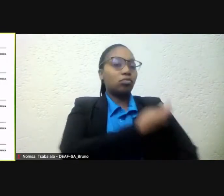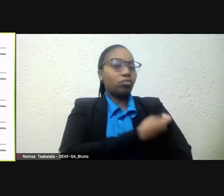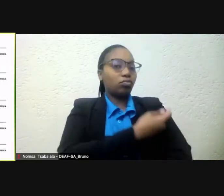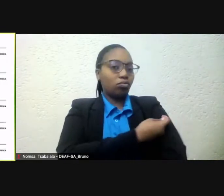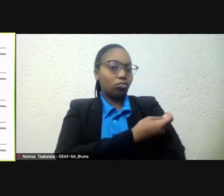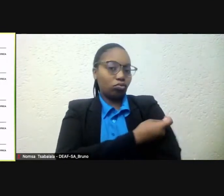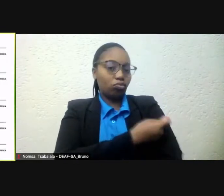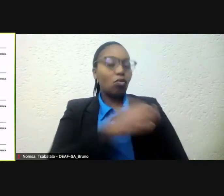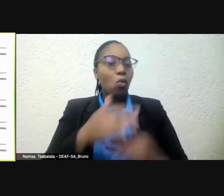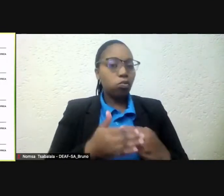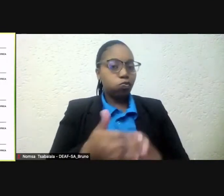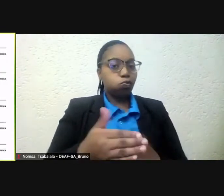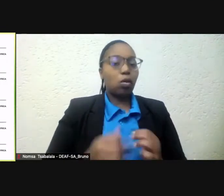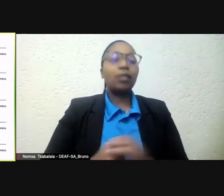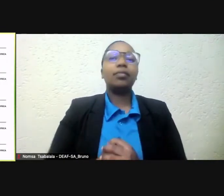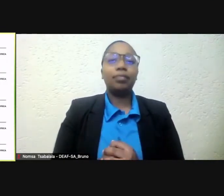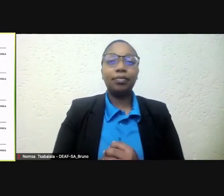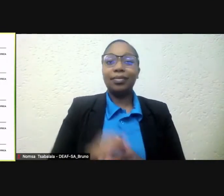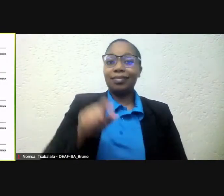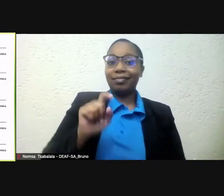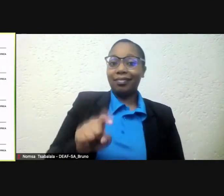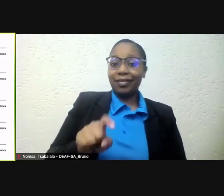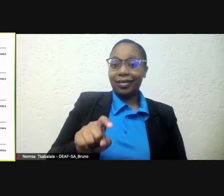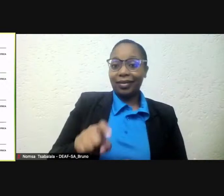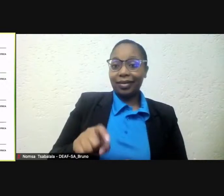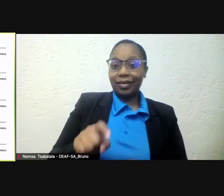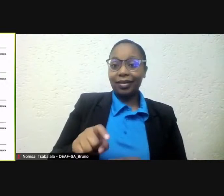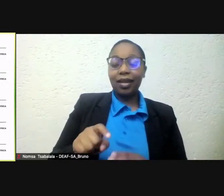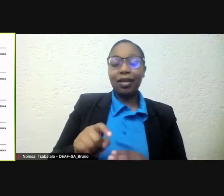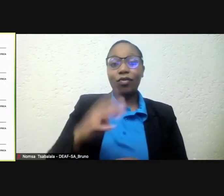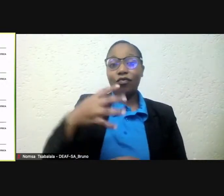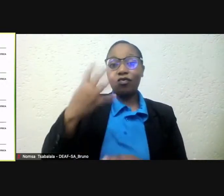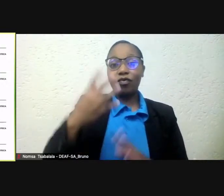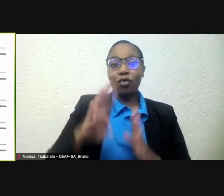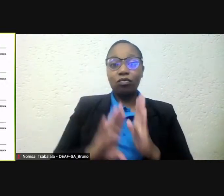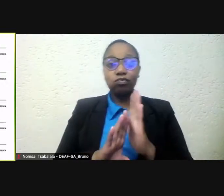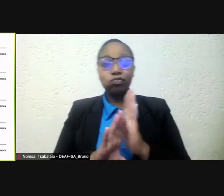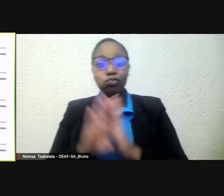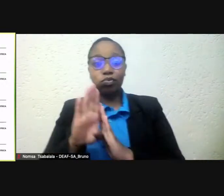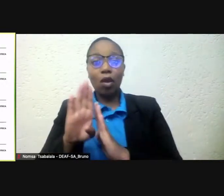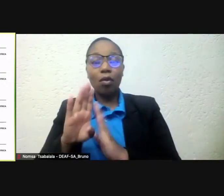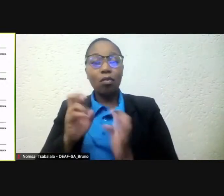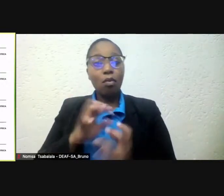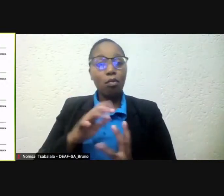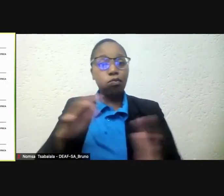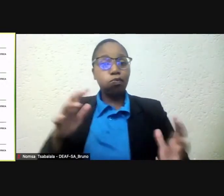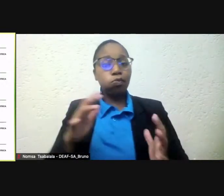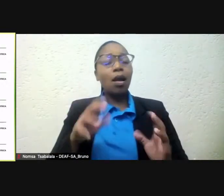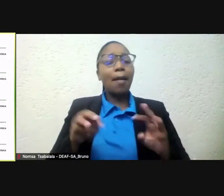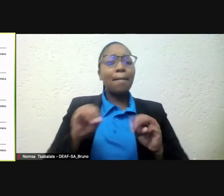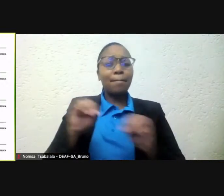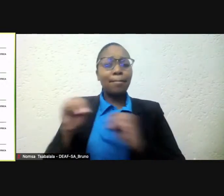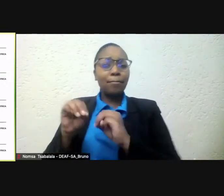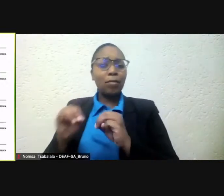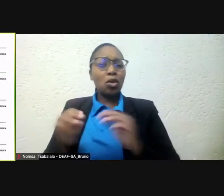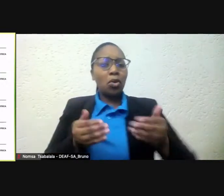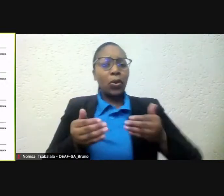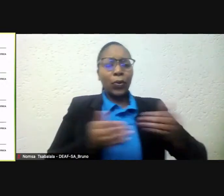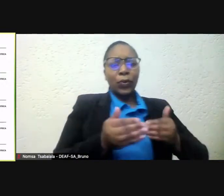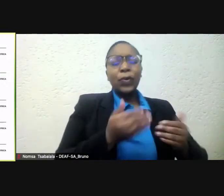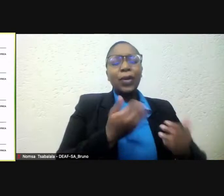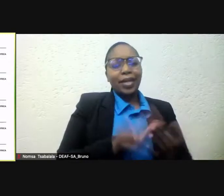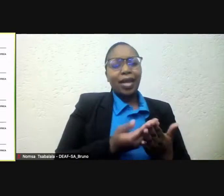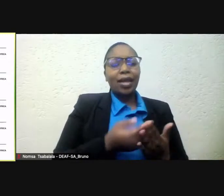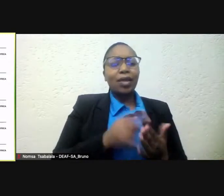enter into, can be managed without too many casualties, without too much loss of life, if we all observe